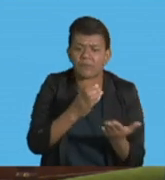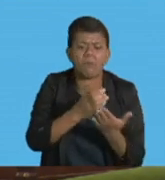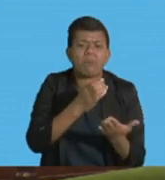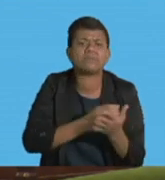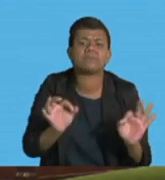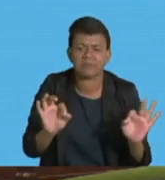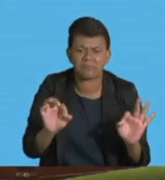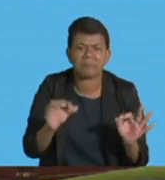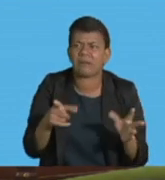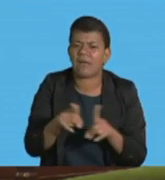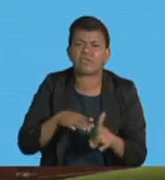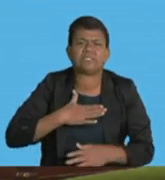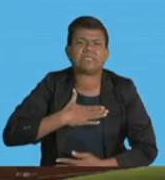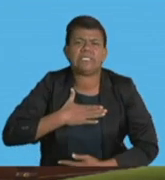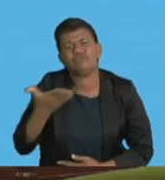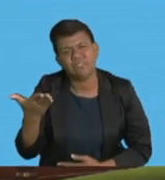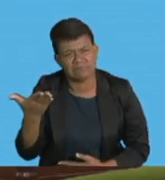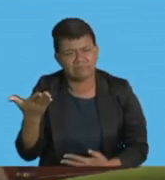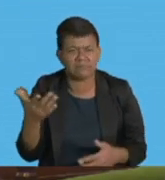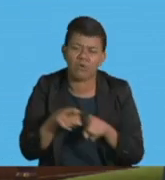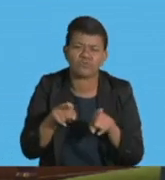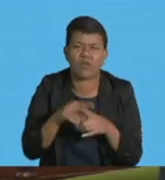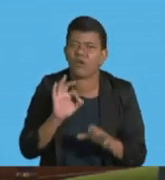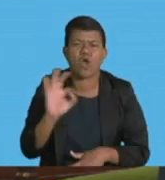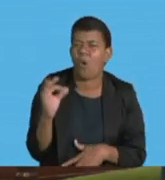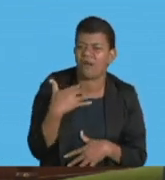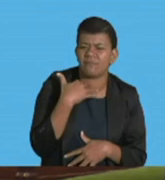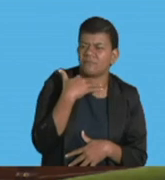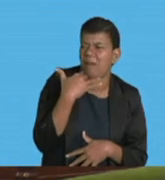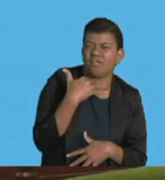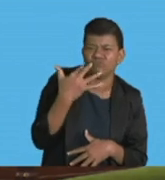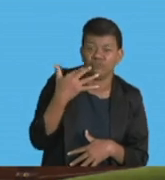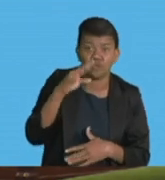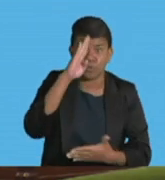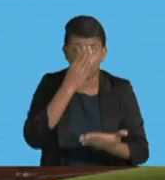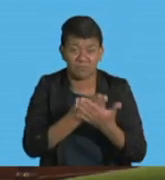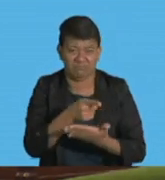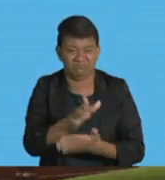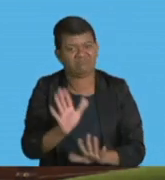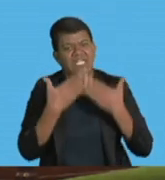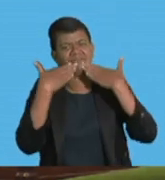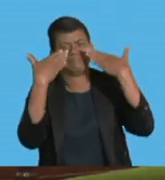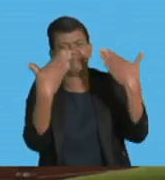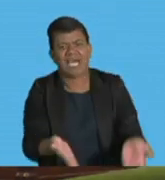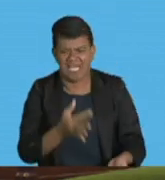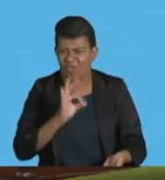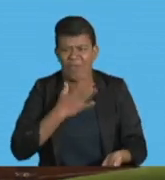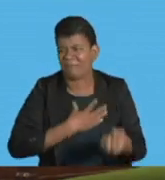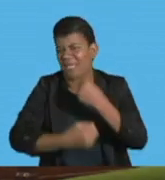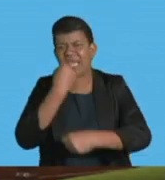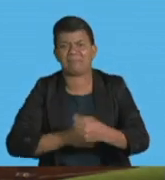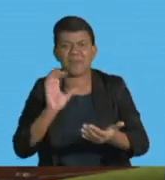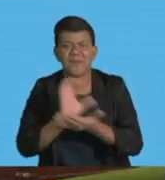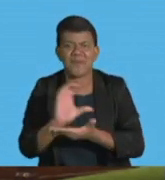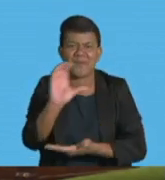to become counsellors. Mr. Speaker said this is a specialist area, and if we do not have fully qualified counsellors, we may end